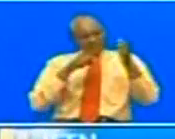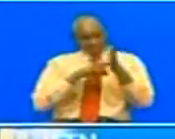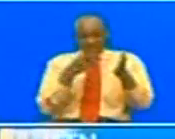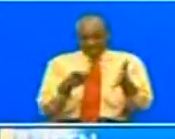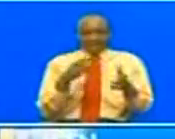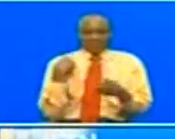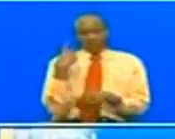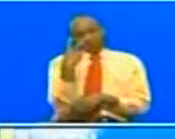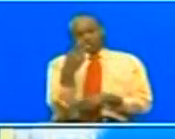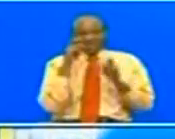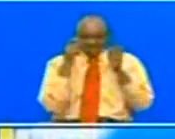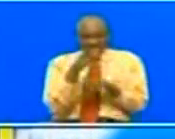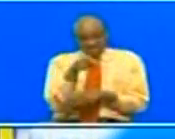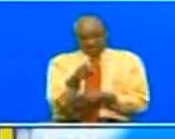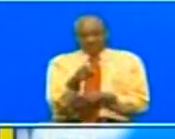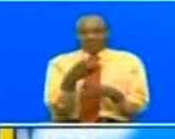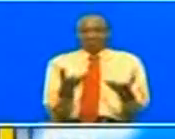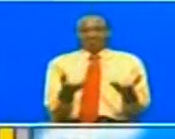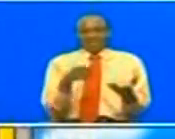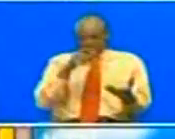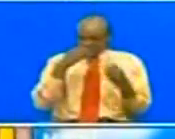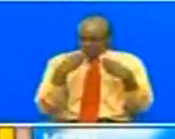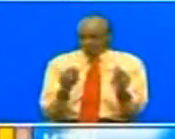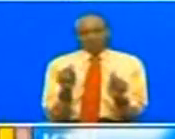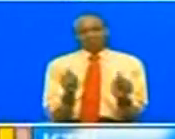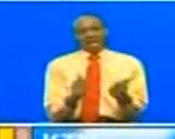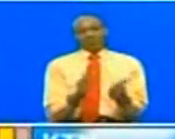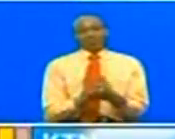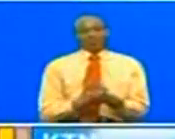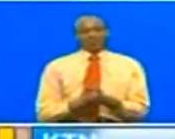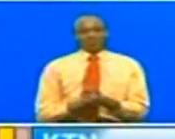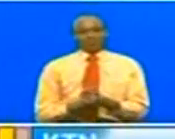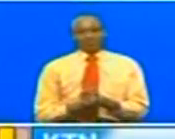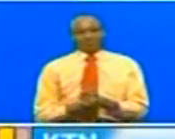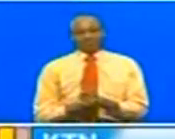United, are yet to lose a single match in the KPL season this year.